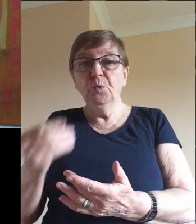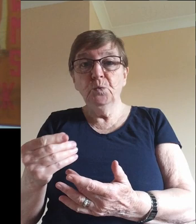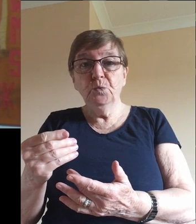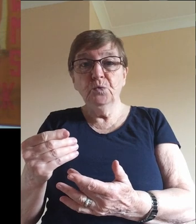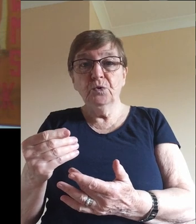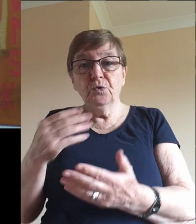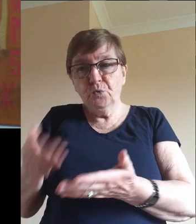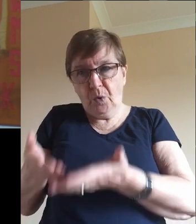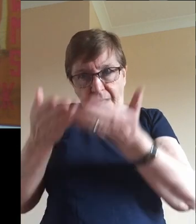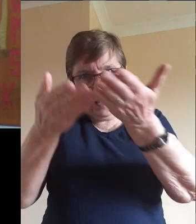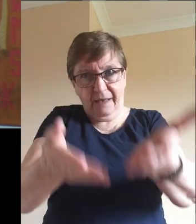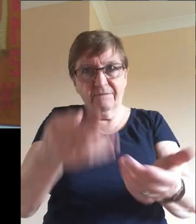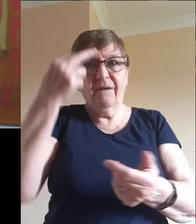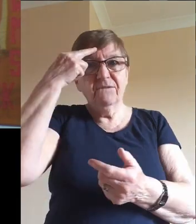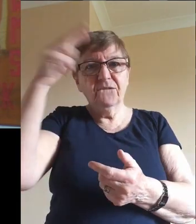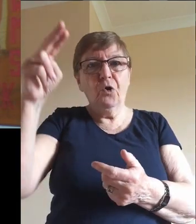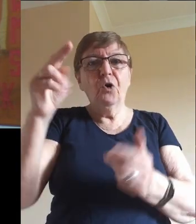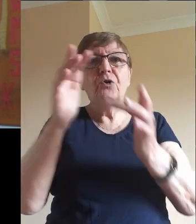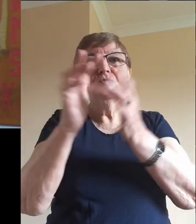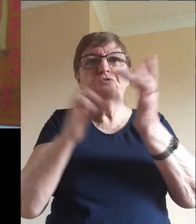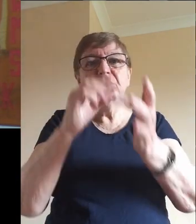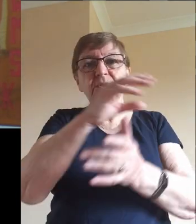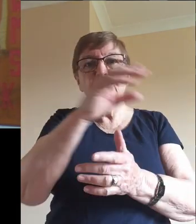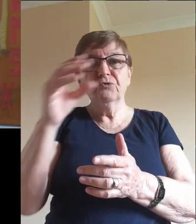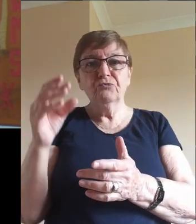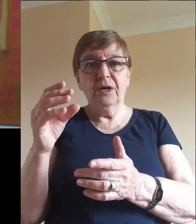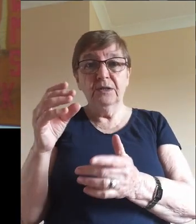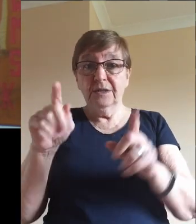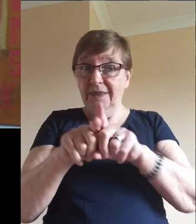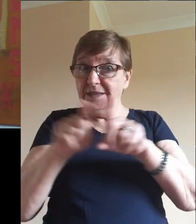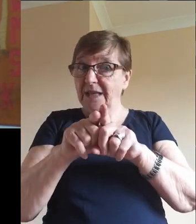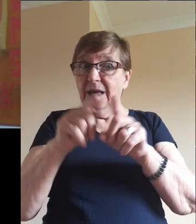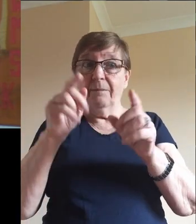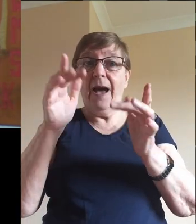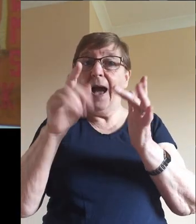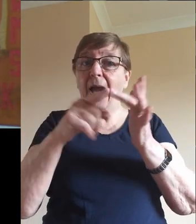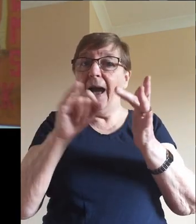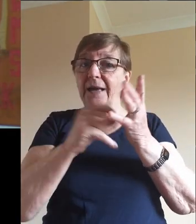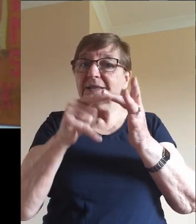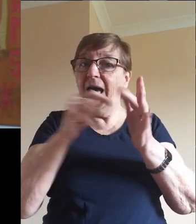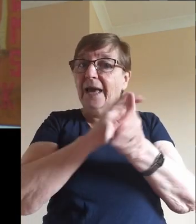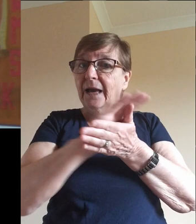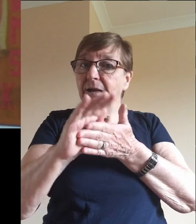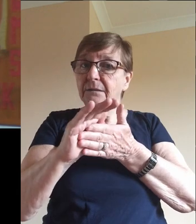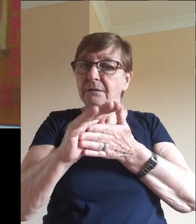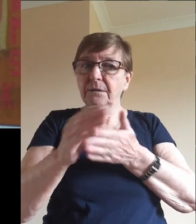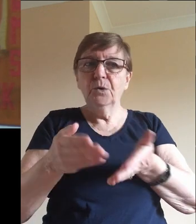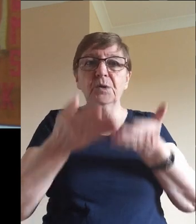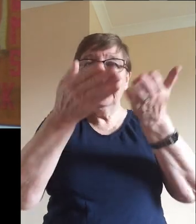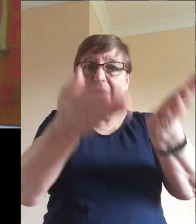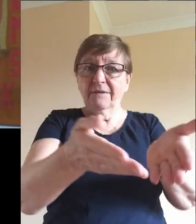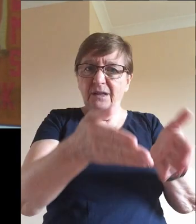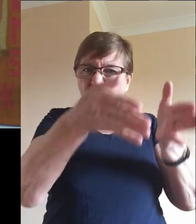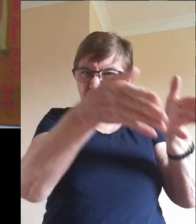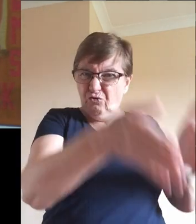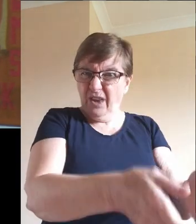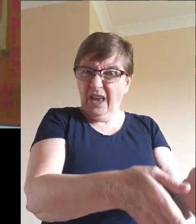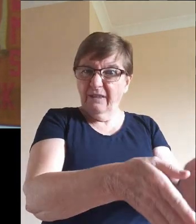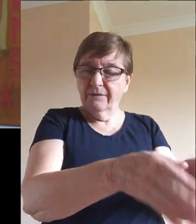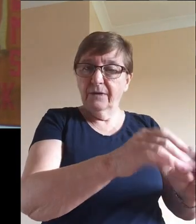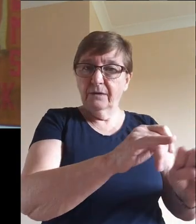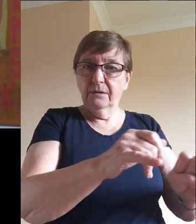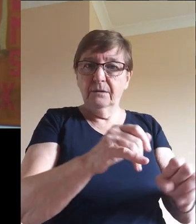as Isaiah prophesied all these years before, Jesus indeed was assigned a grave with the wicked in the plural, but